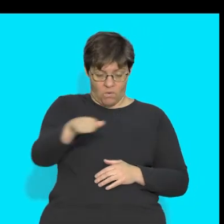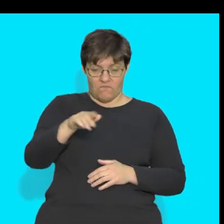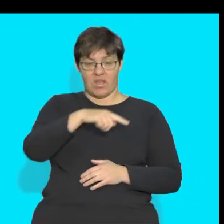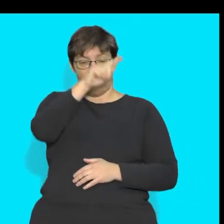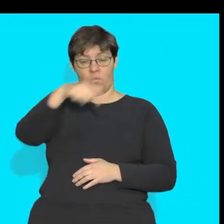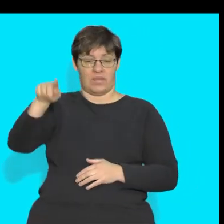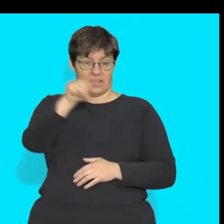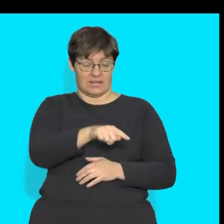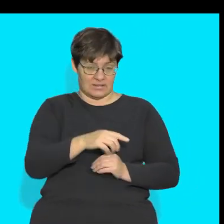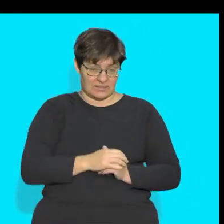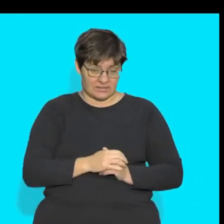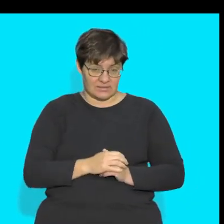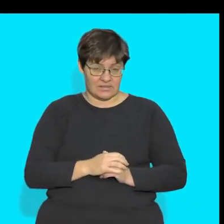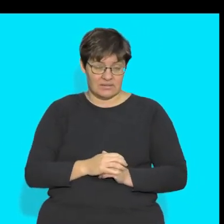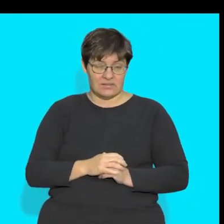over wavelength